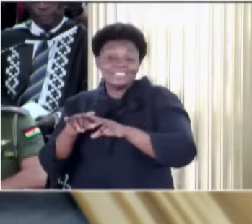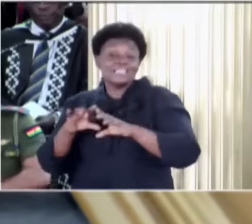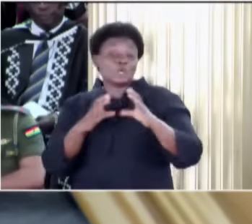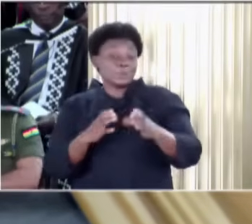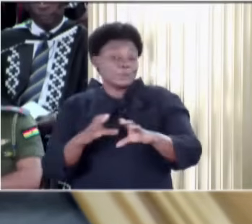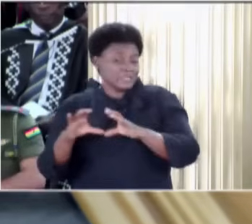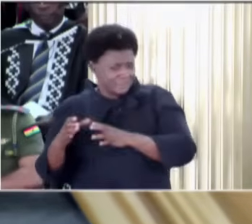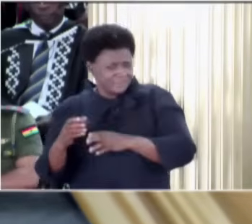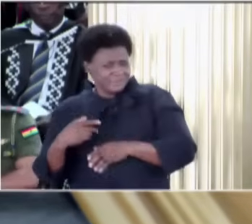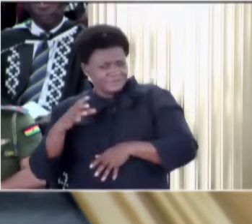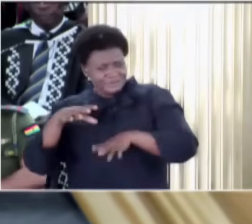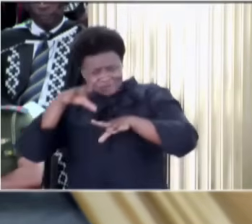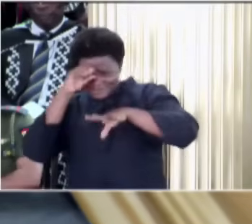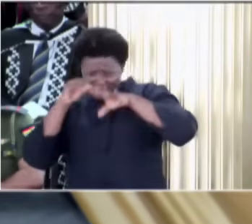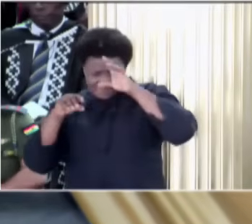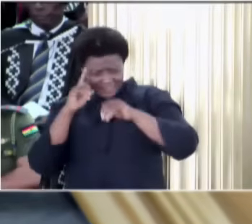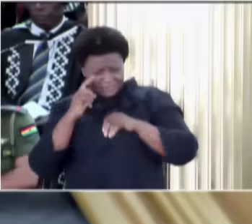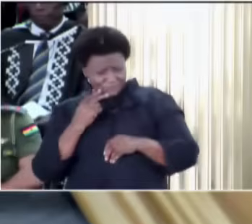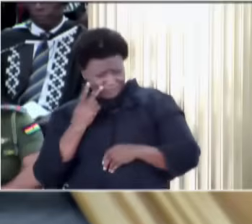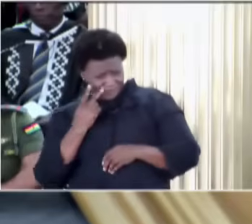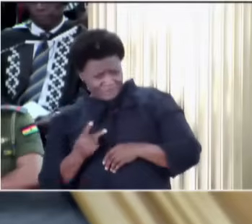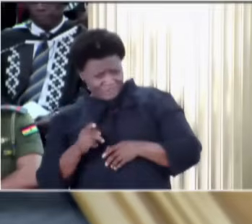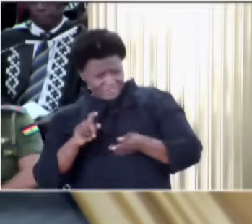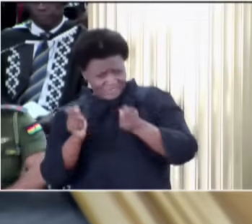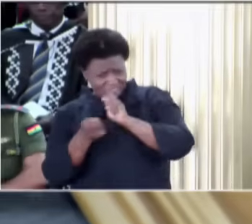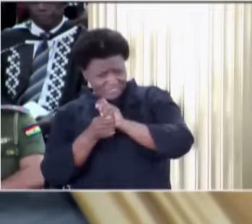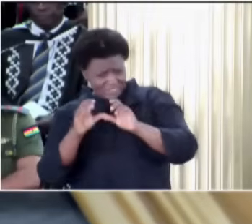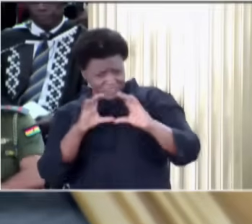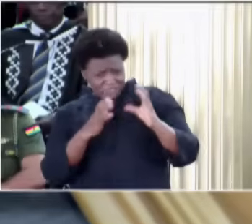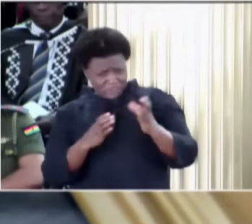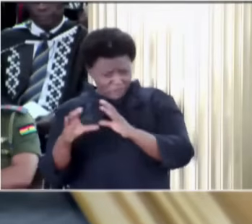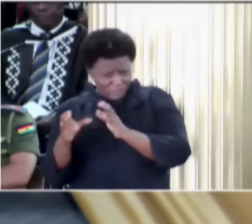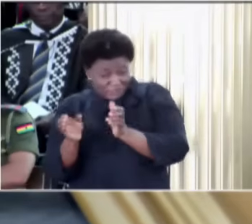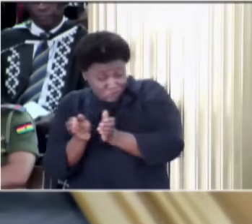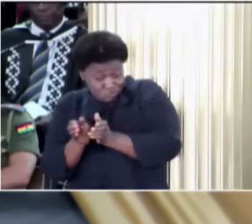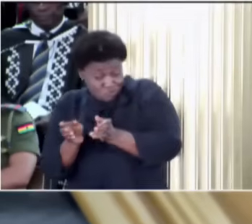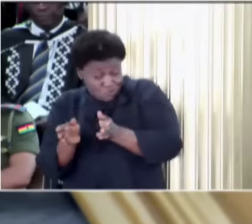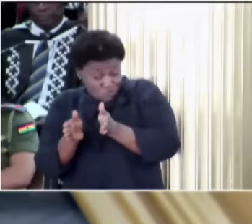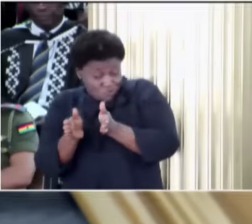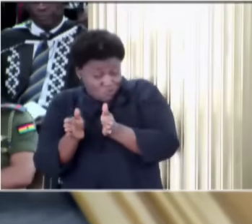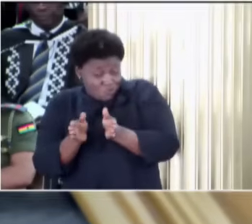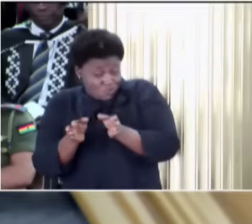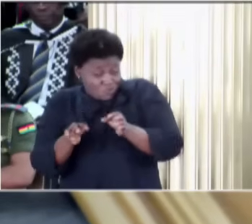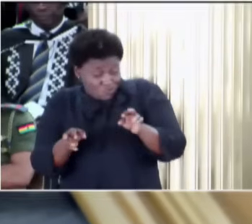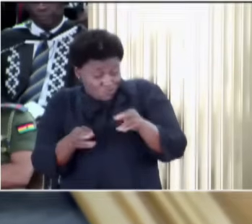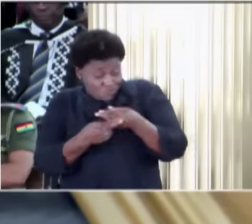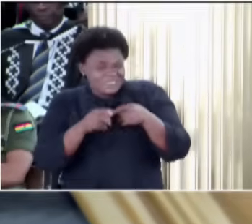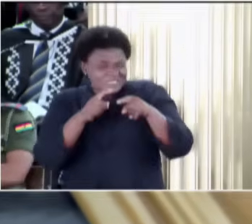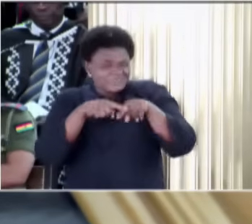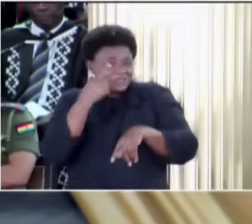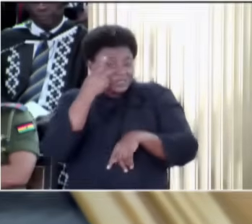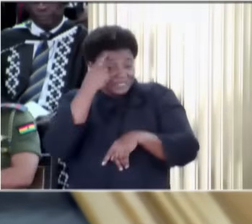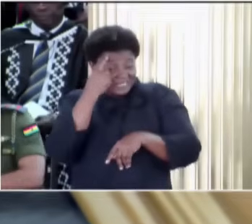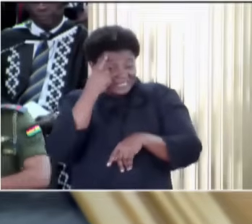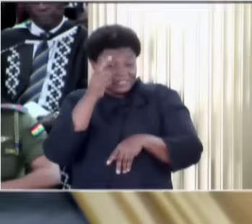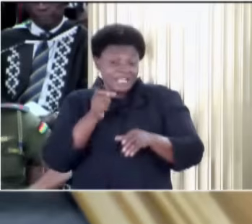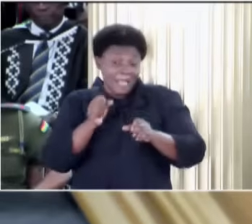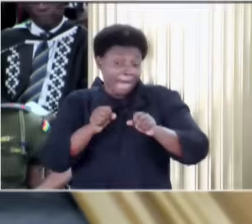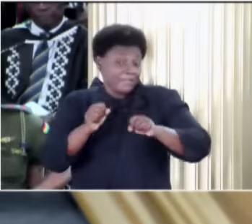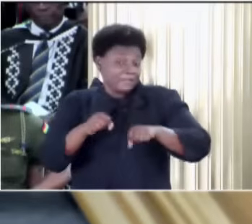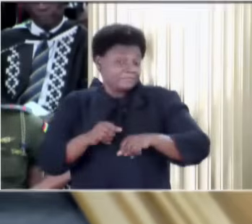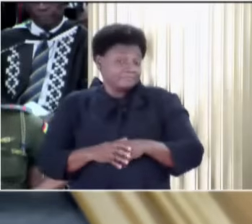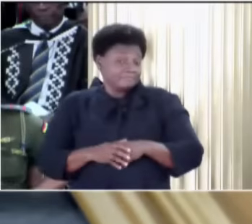learn that you can actually make a change even in your small corner. It begins with the way you think. Now, you study